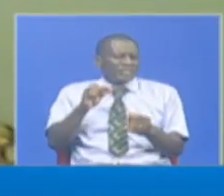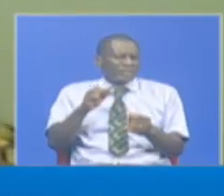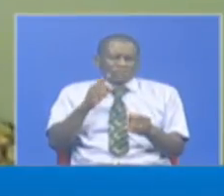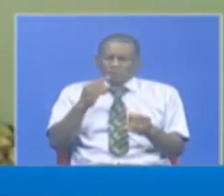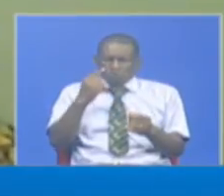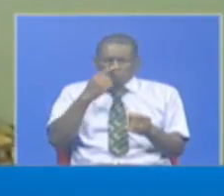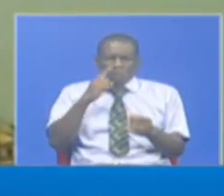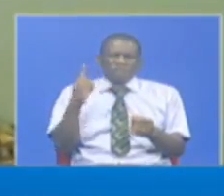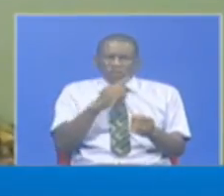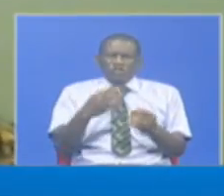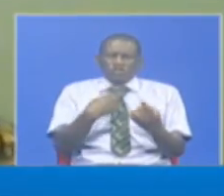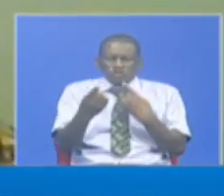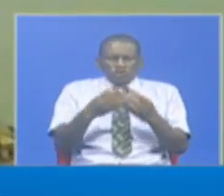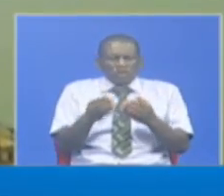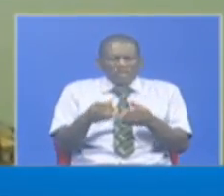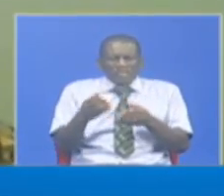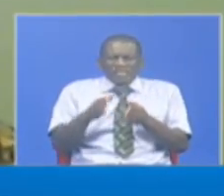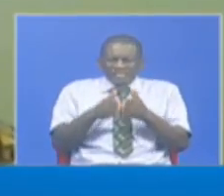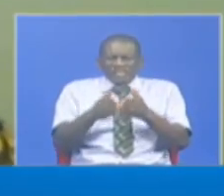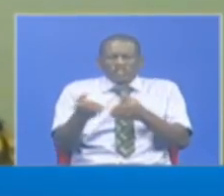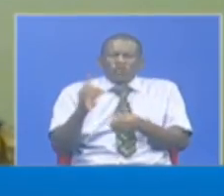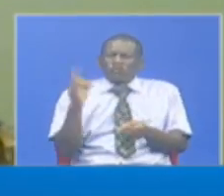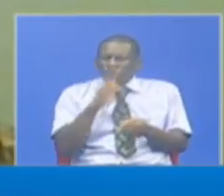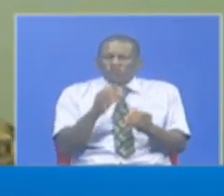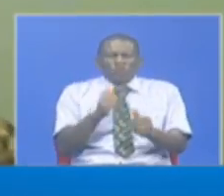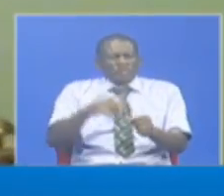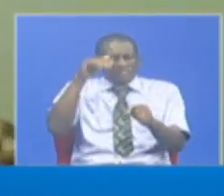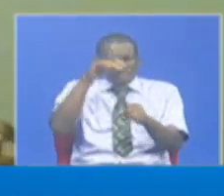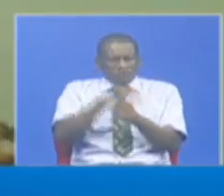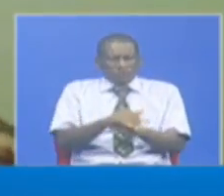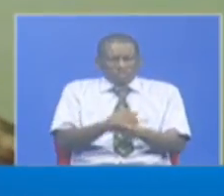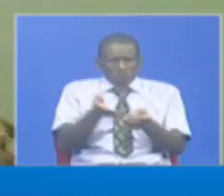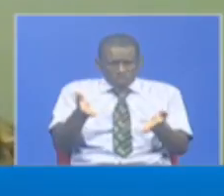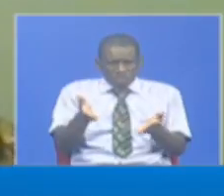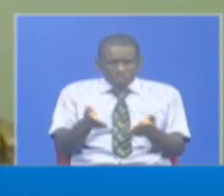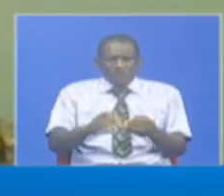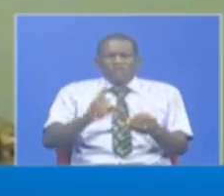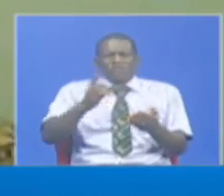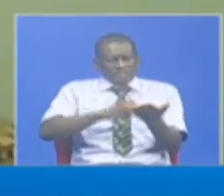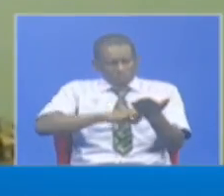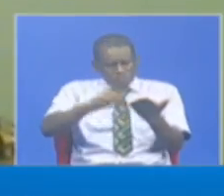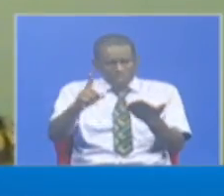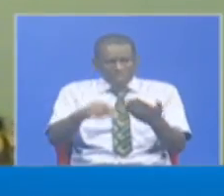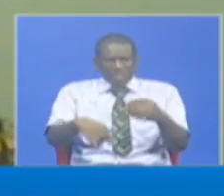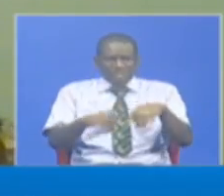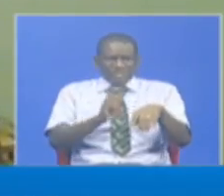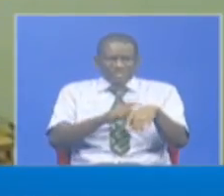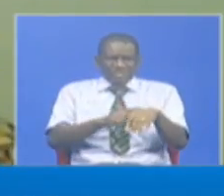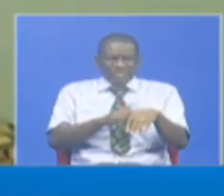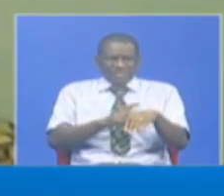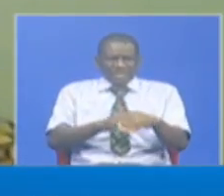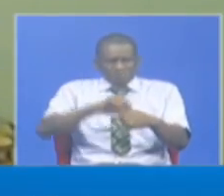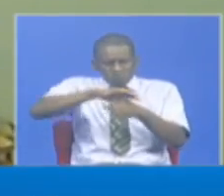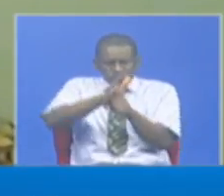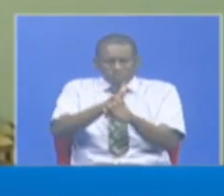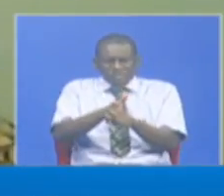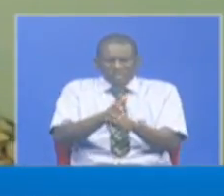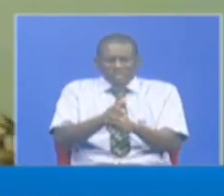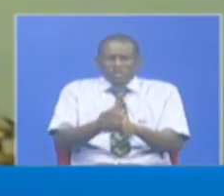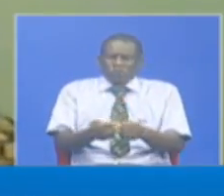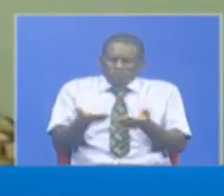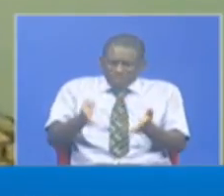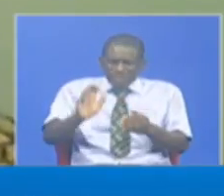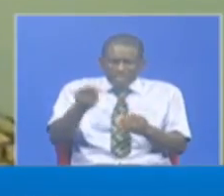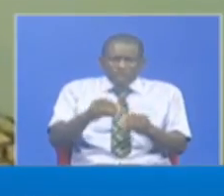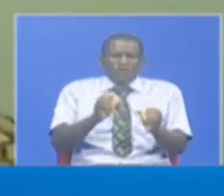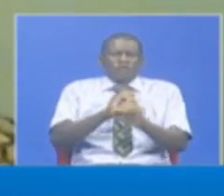mentioned sexual violence, which is quite rampant of these days. Week one, when the COVID attack came and there was no water,